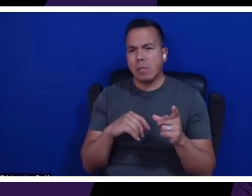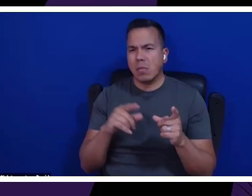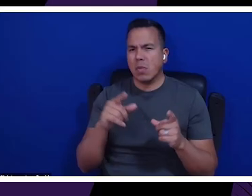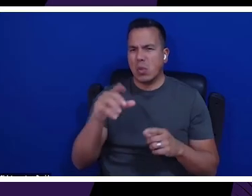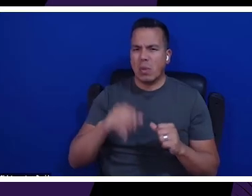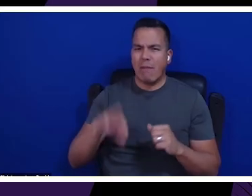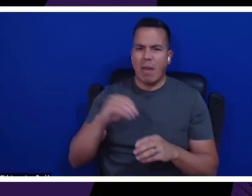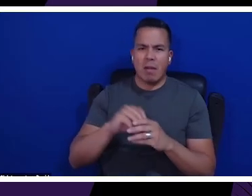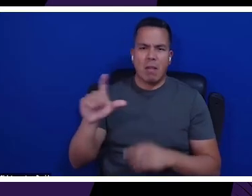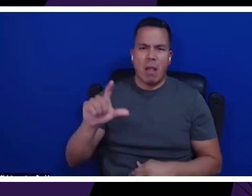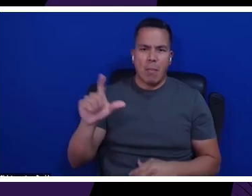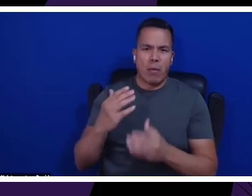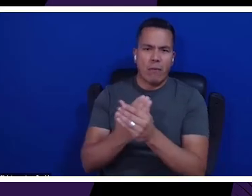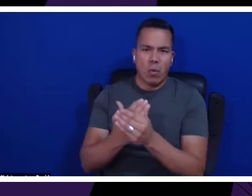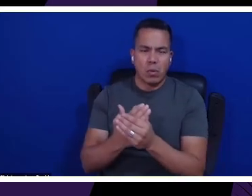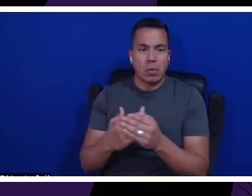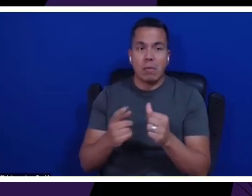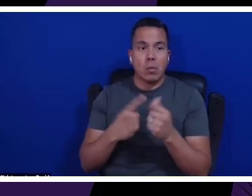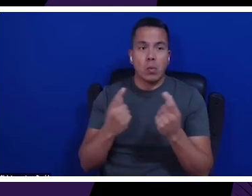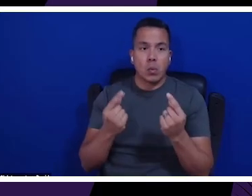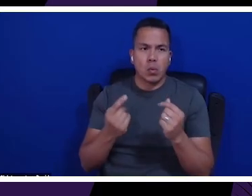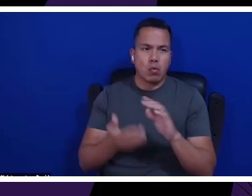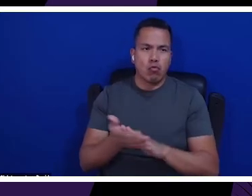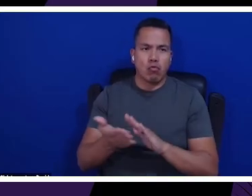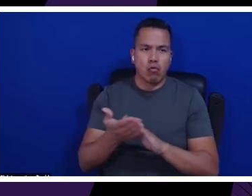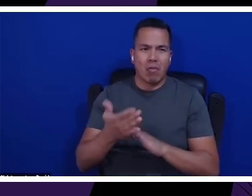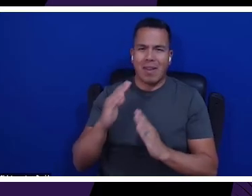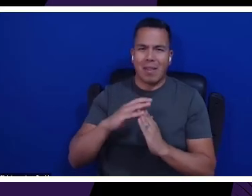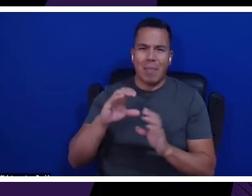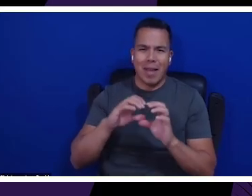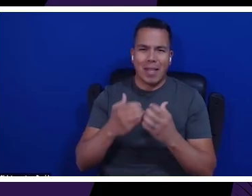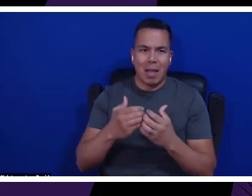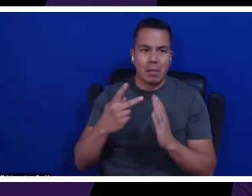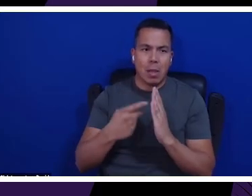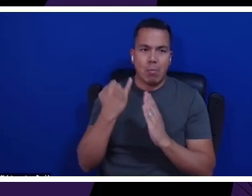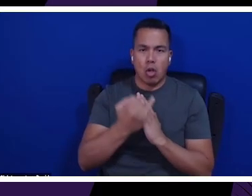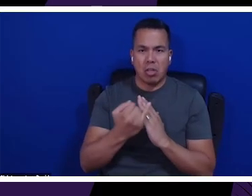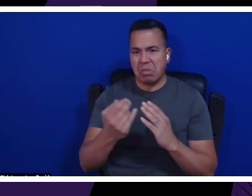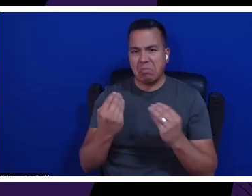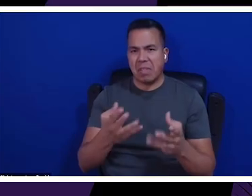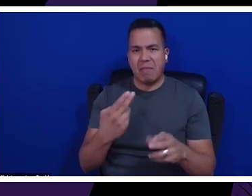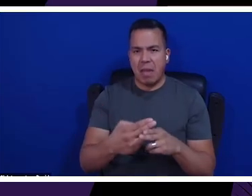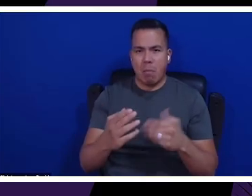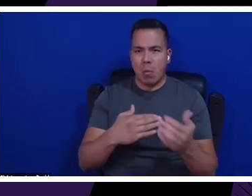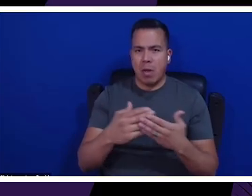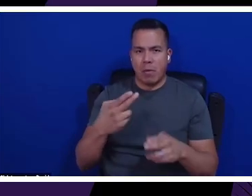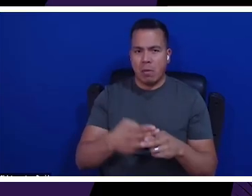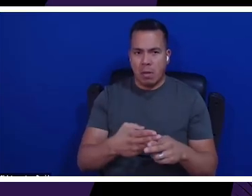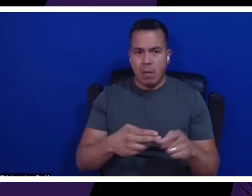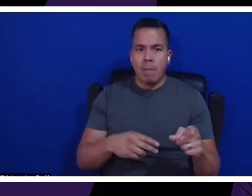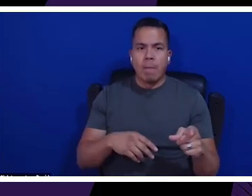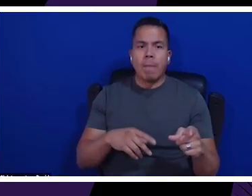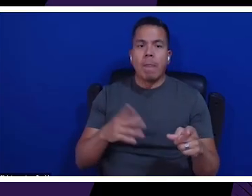folder. You just need to run it. The main class is the project. You name it as you wish. You